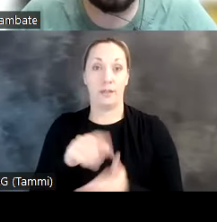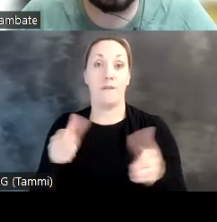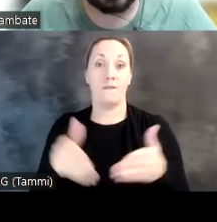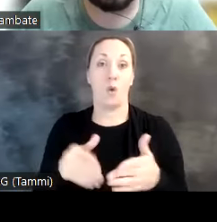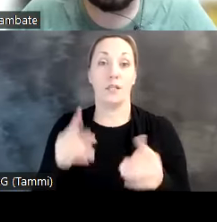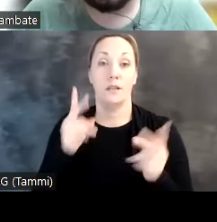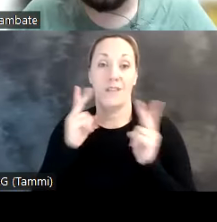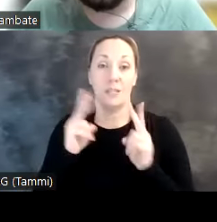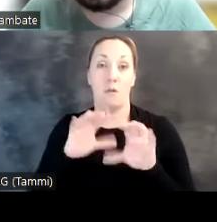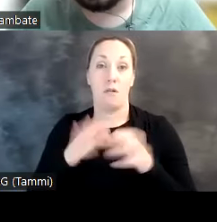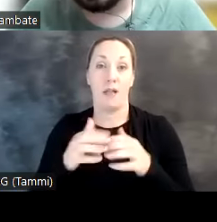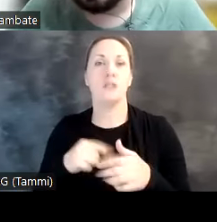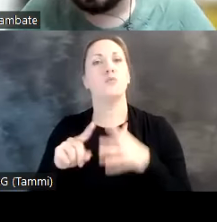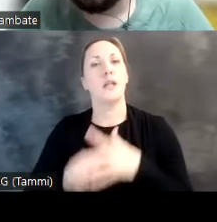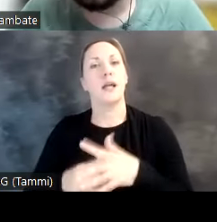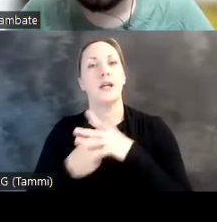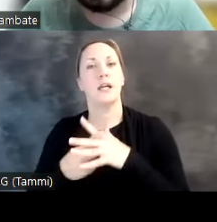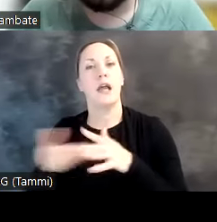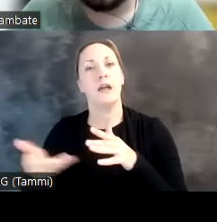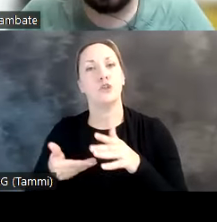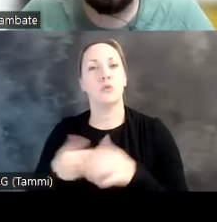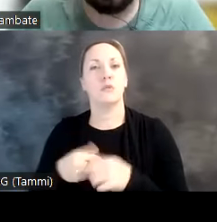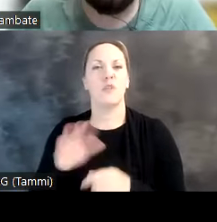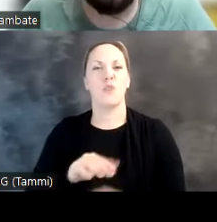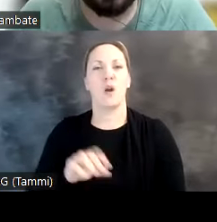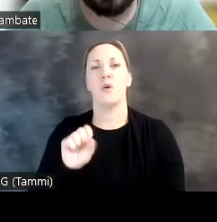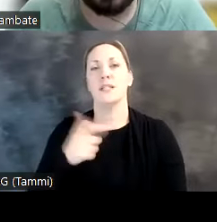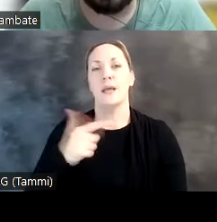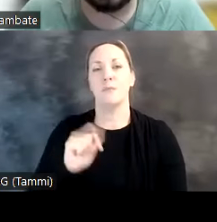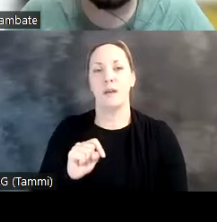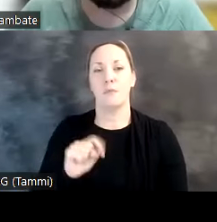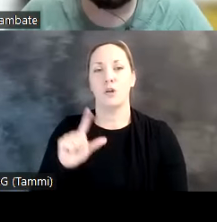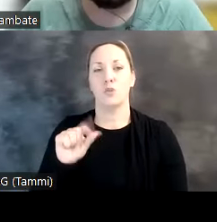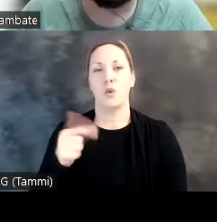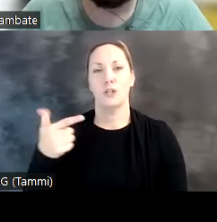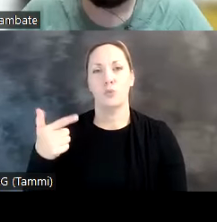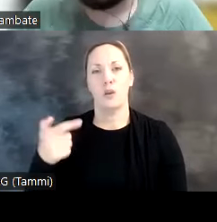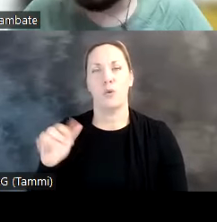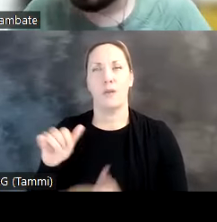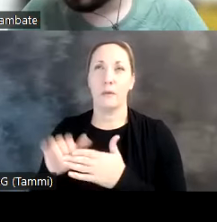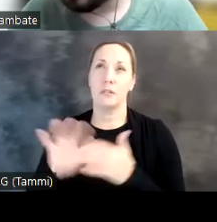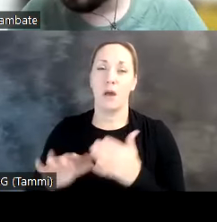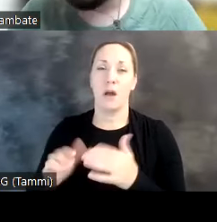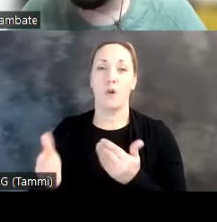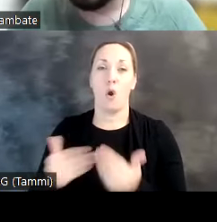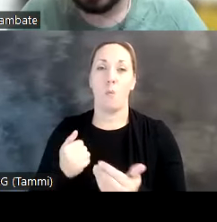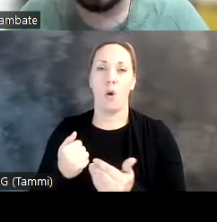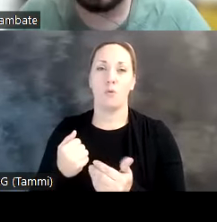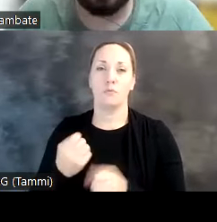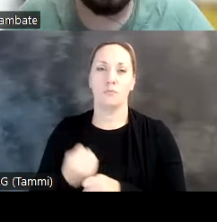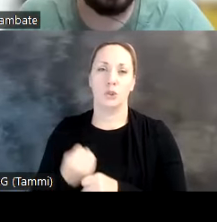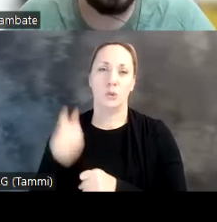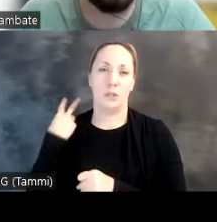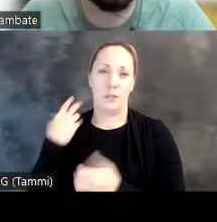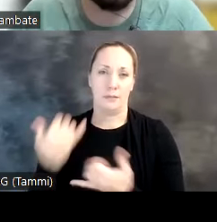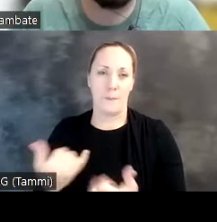class was actually introduced around September 2021, which is almost a couple of years back